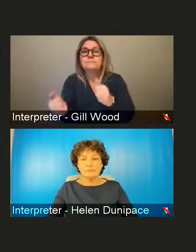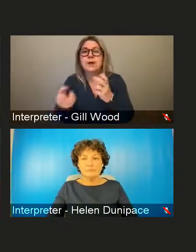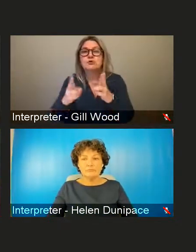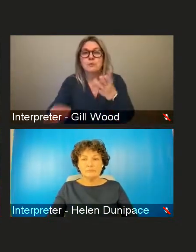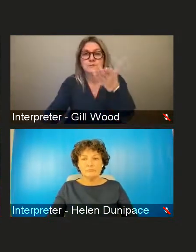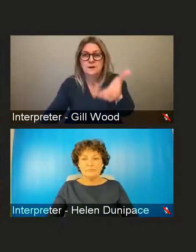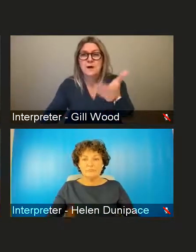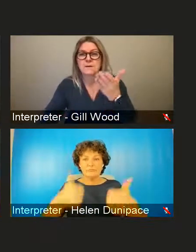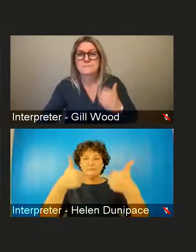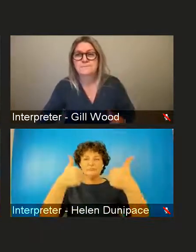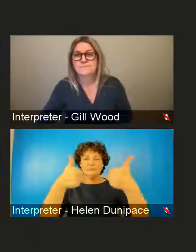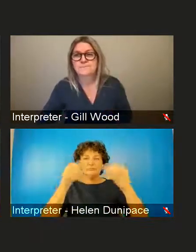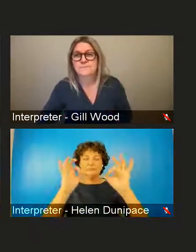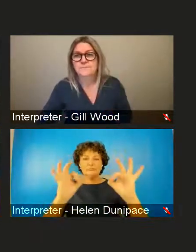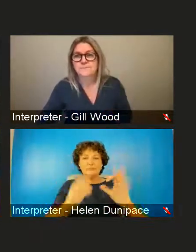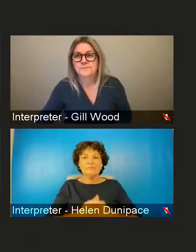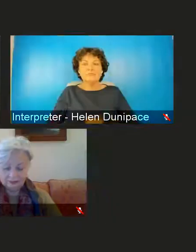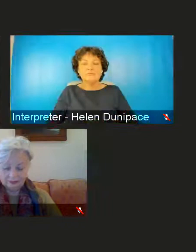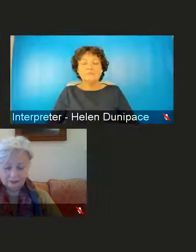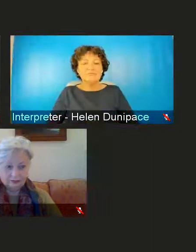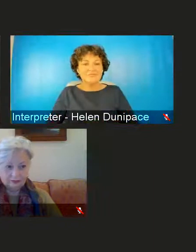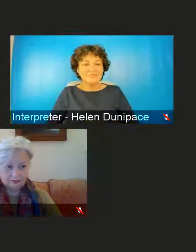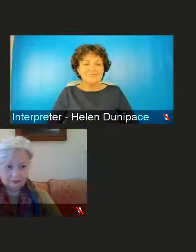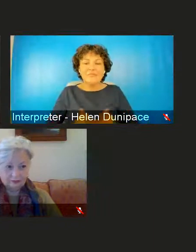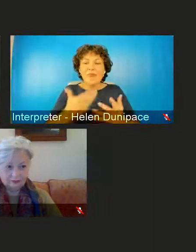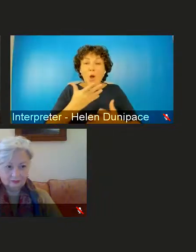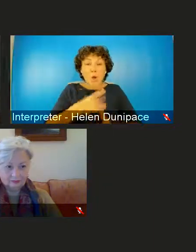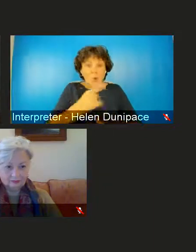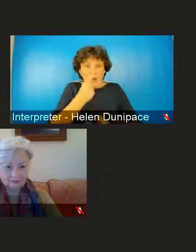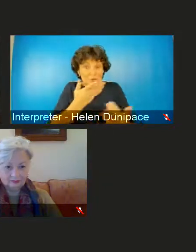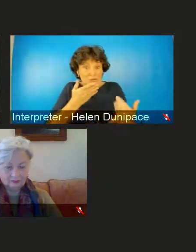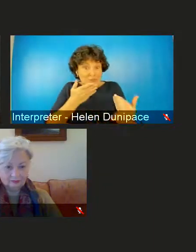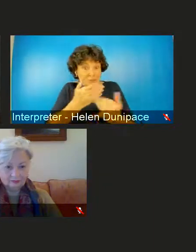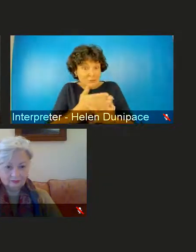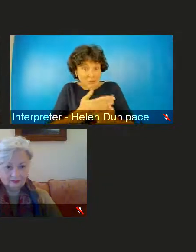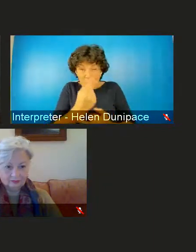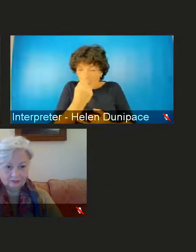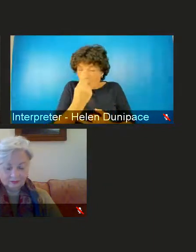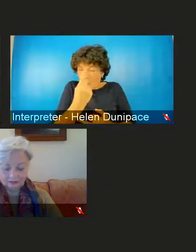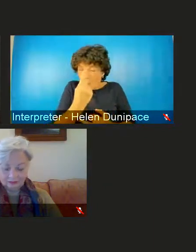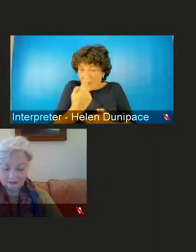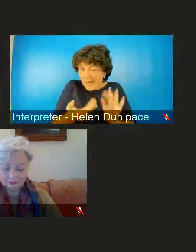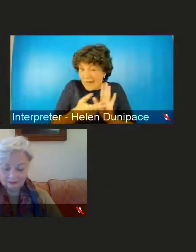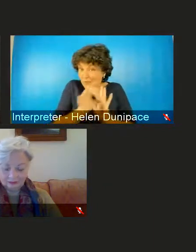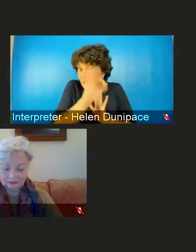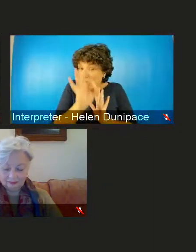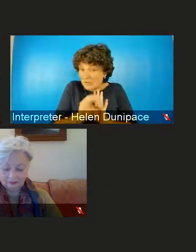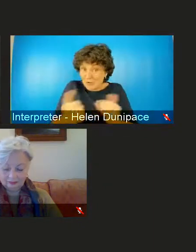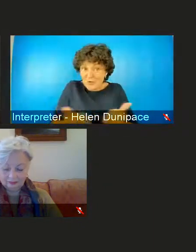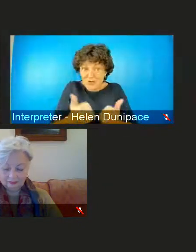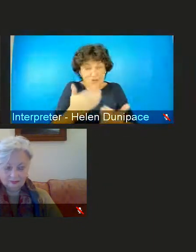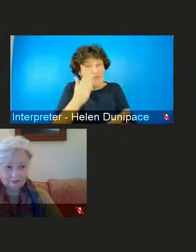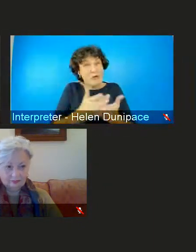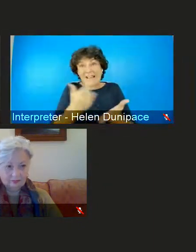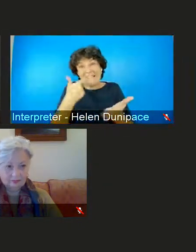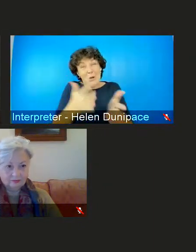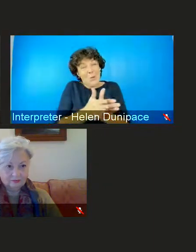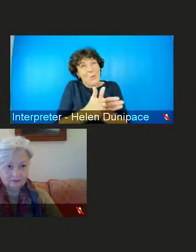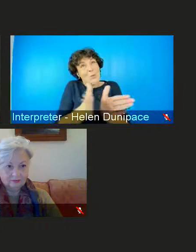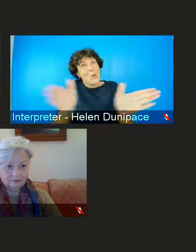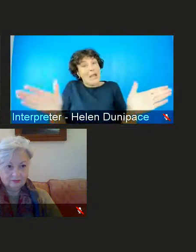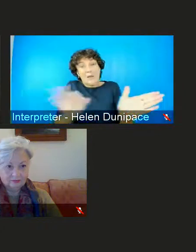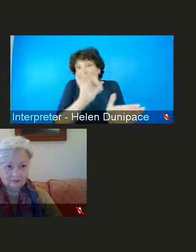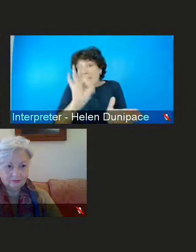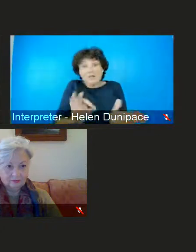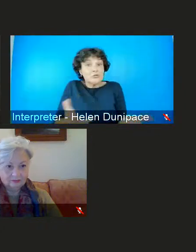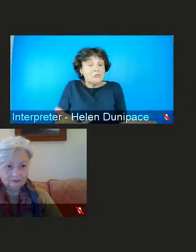Thank you thanks Karen and can I just interject with a question here it's a really wide question and I don't know